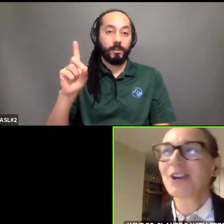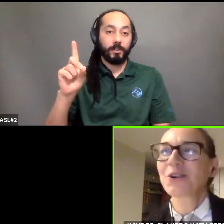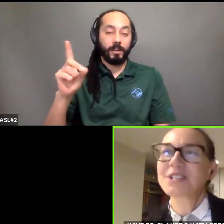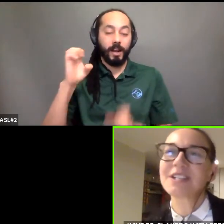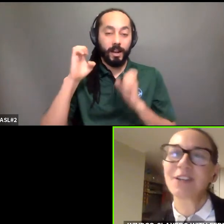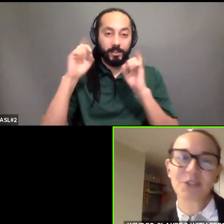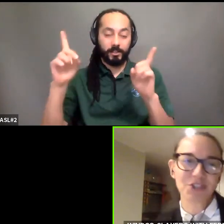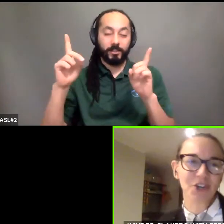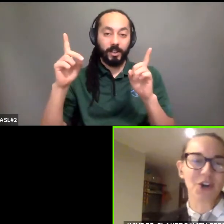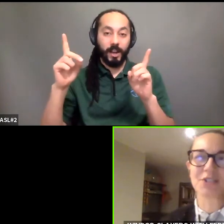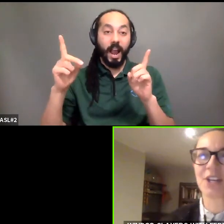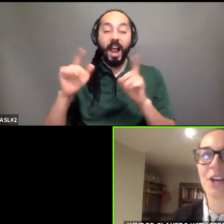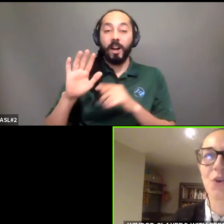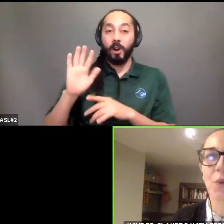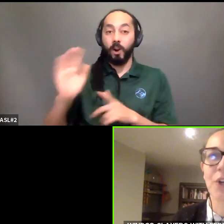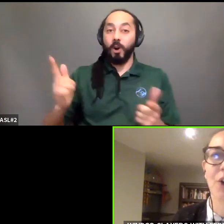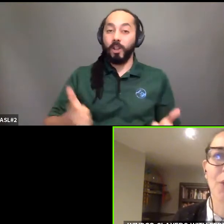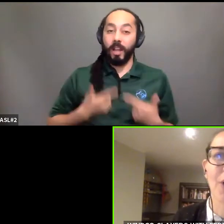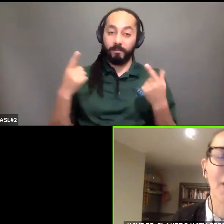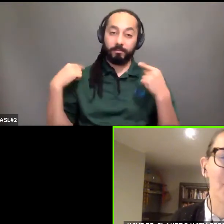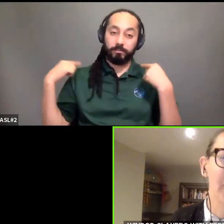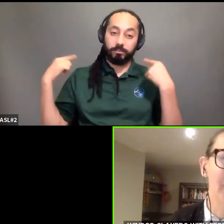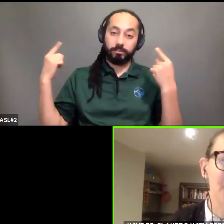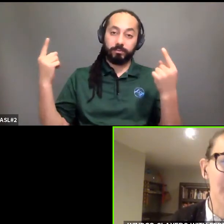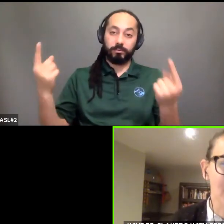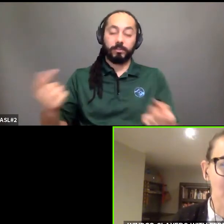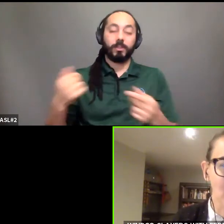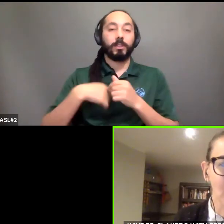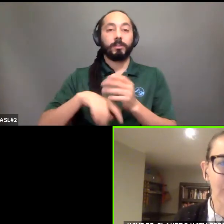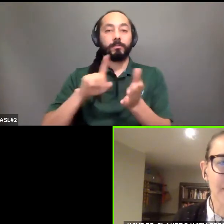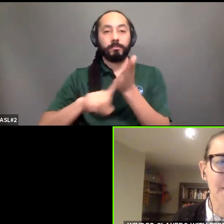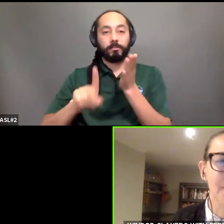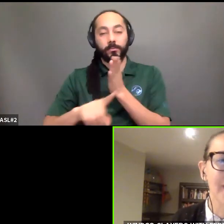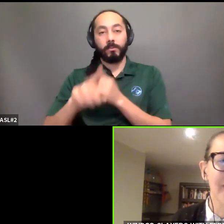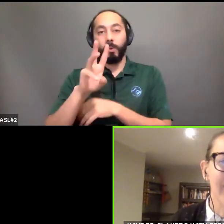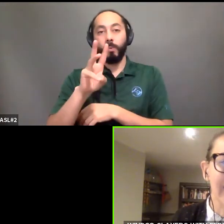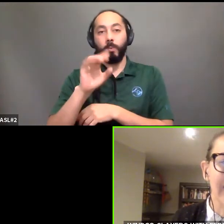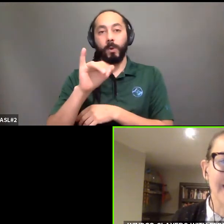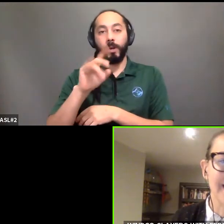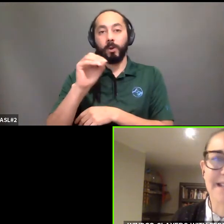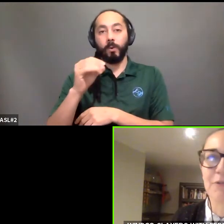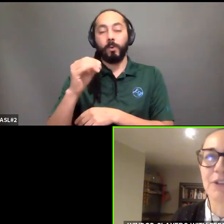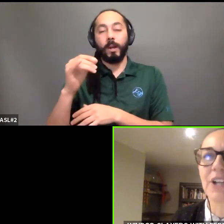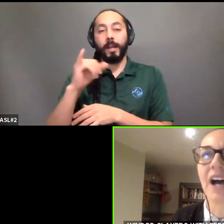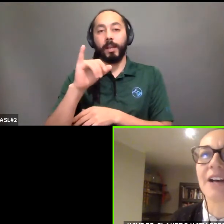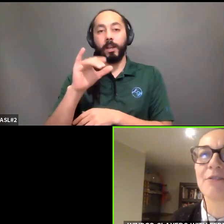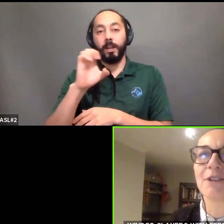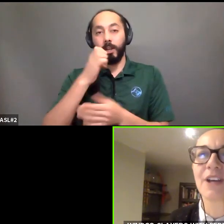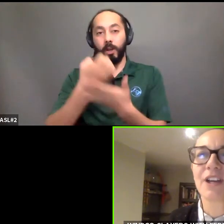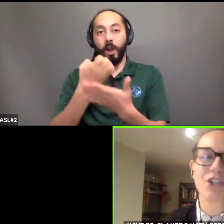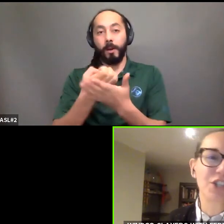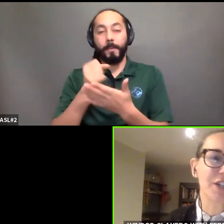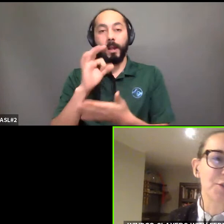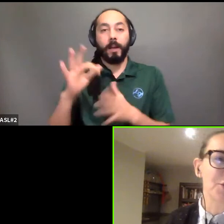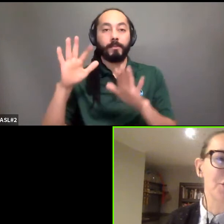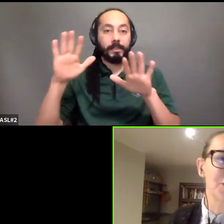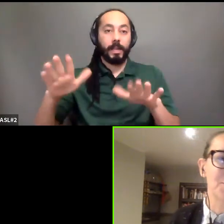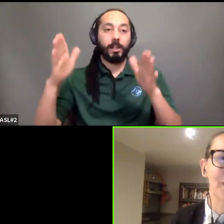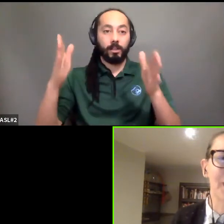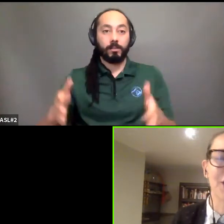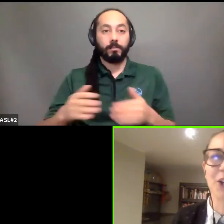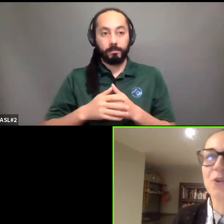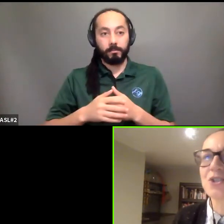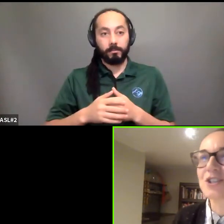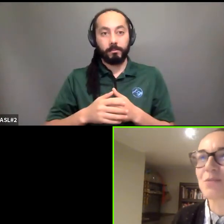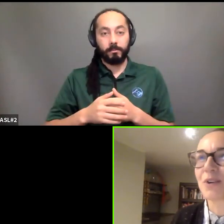life critiquing what she calls the Wendigo economy of settler colonialism that eats itself alive. She's